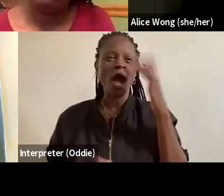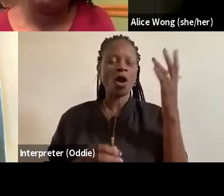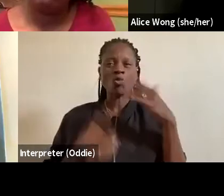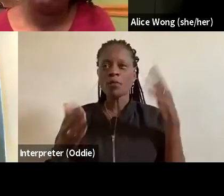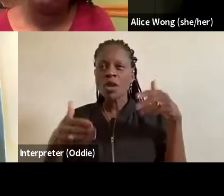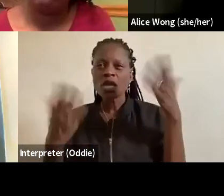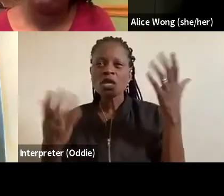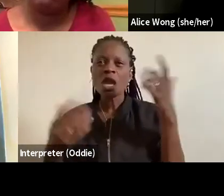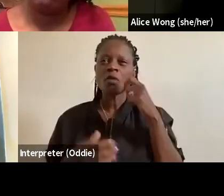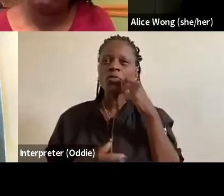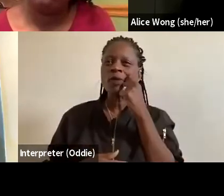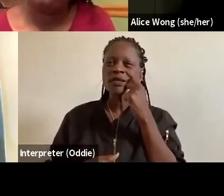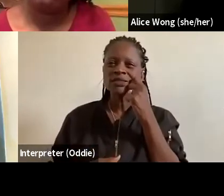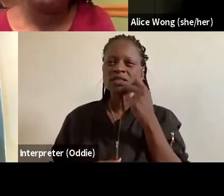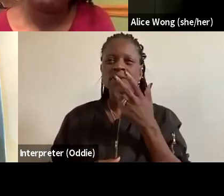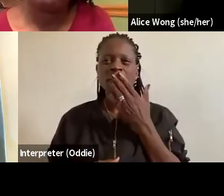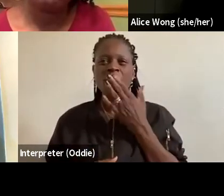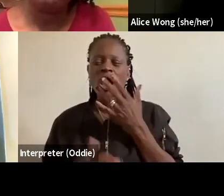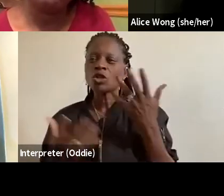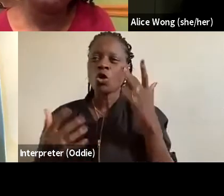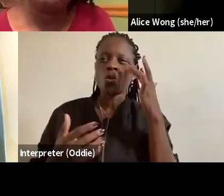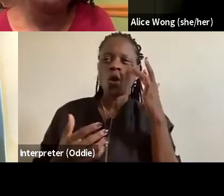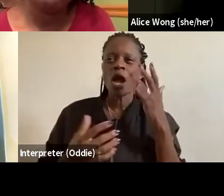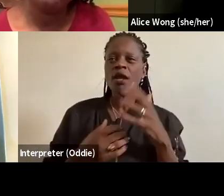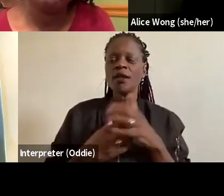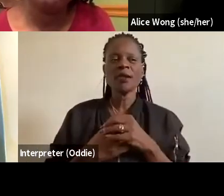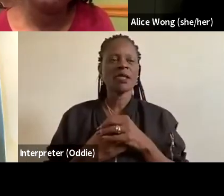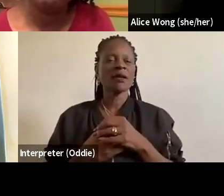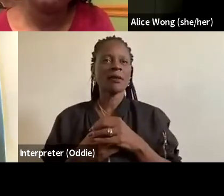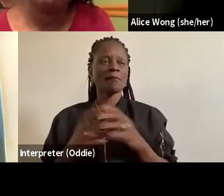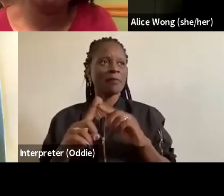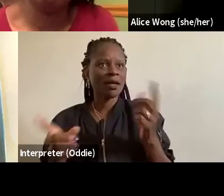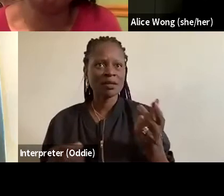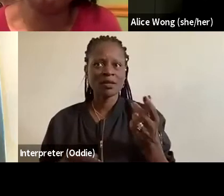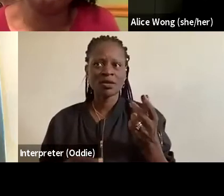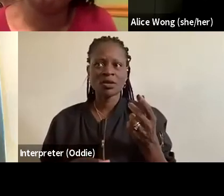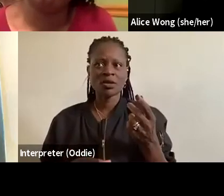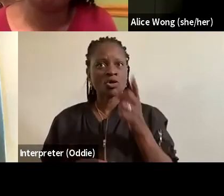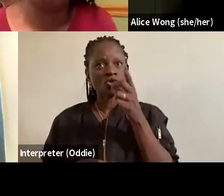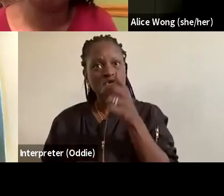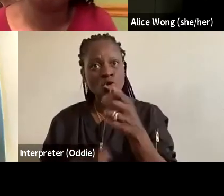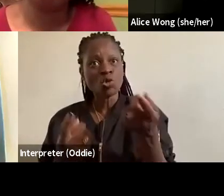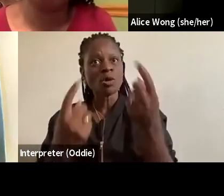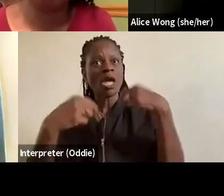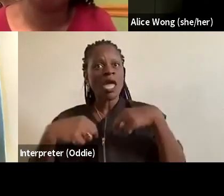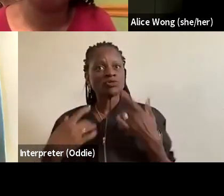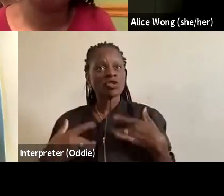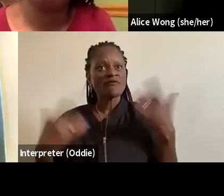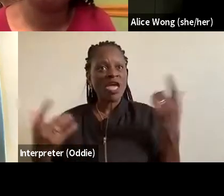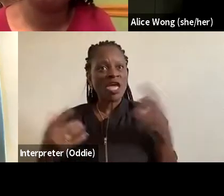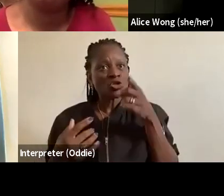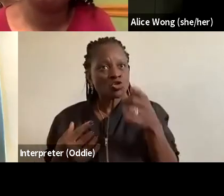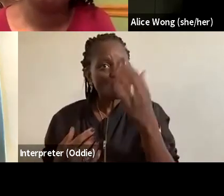like, wow, like, y'all came to this event knowing what it was about,